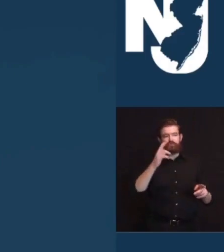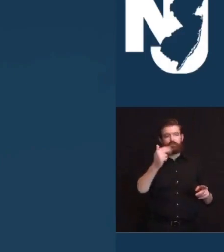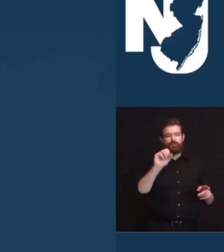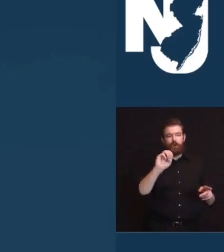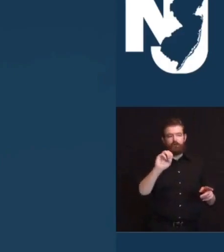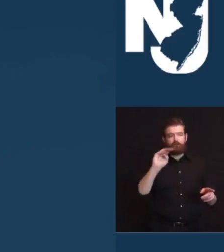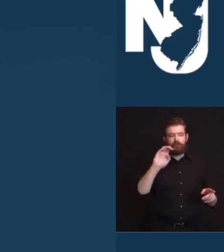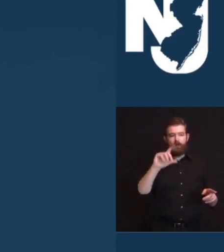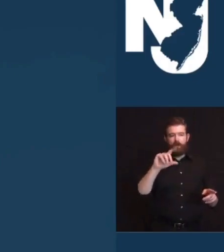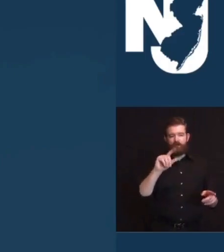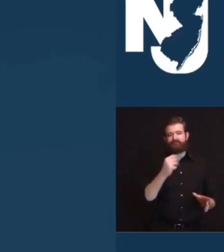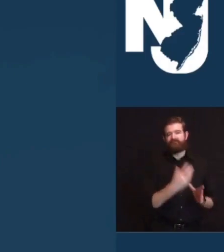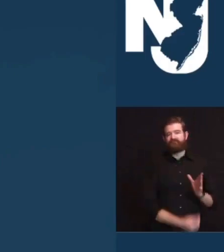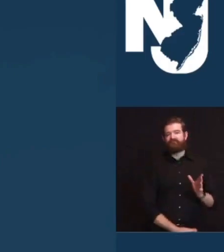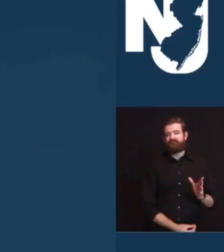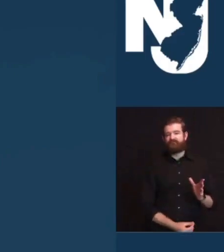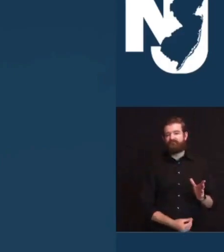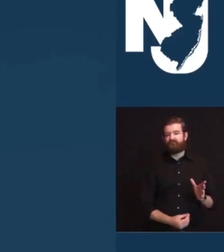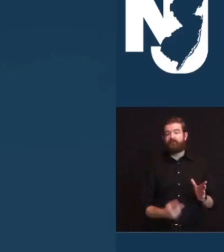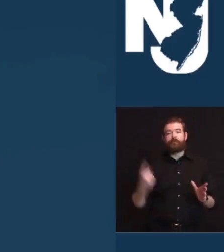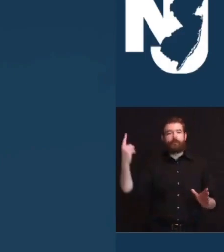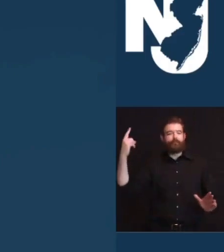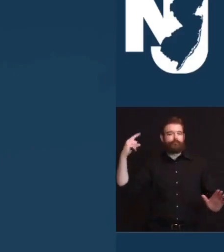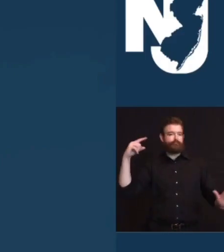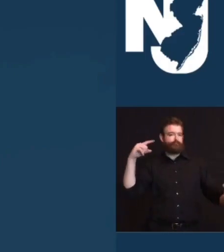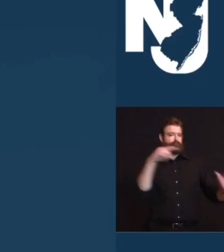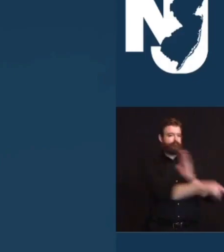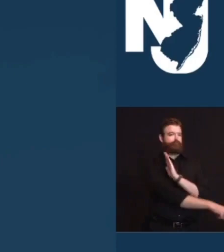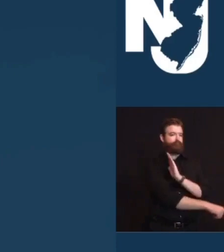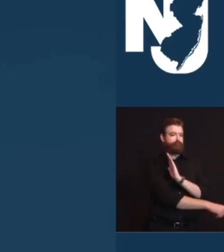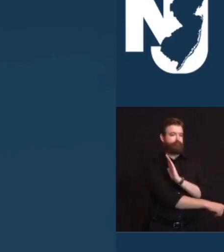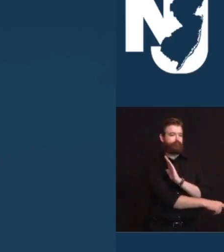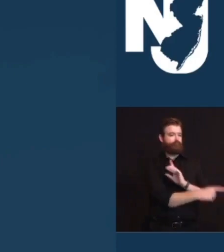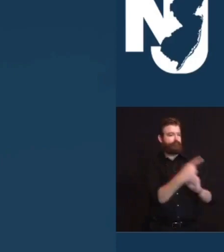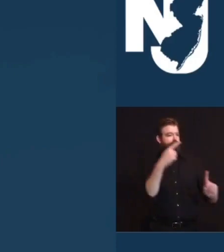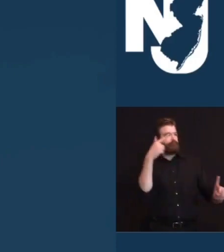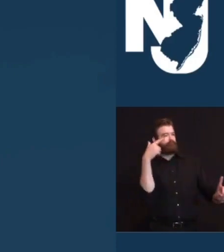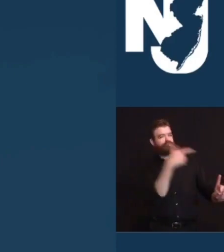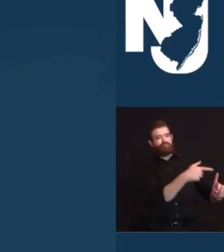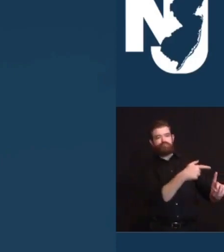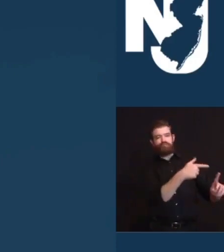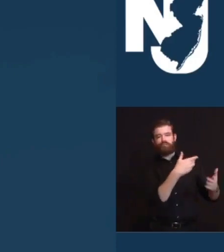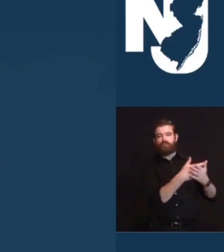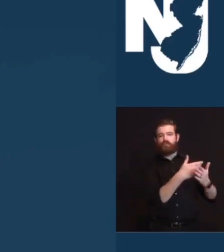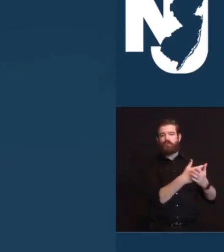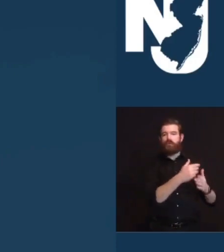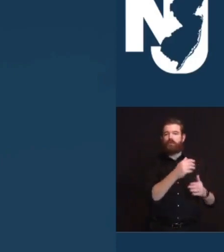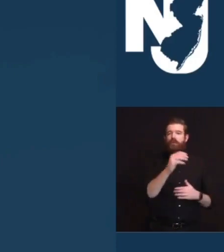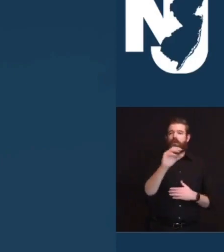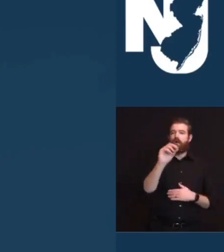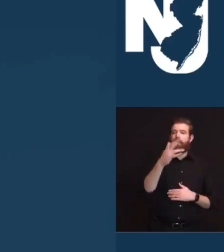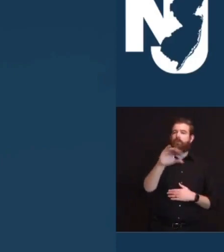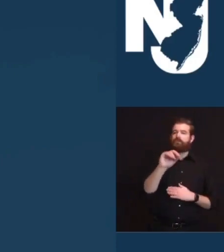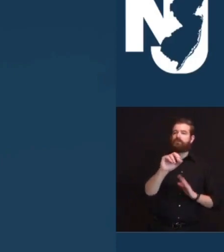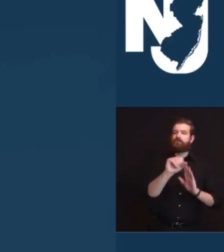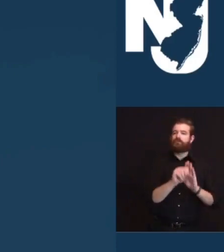senselessly murdered in an act of gun violence near the campus of The Ohio State University in Columbus, Ohio, where he was a senior preparing to